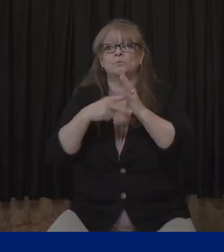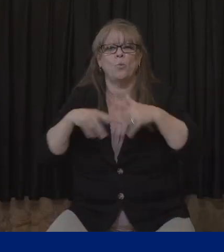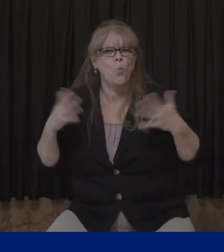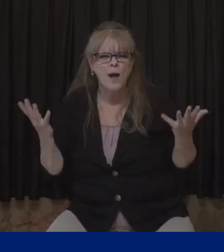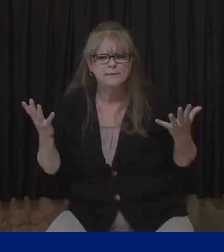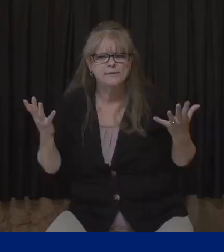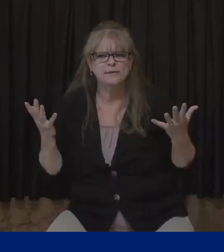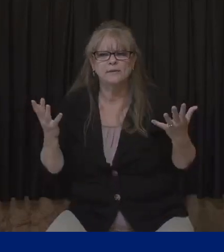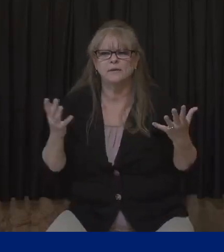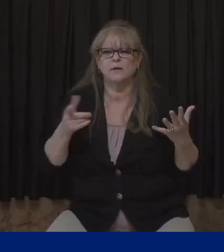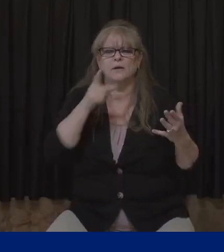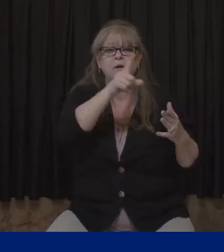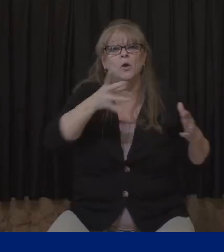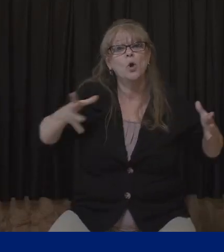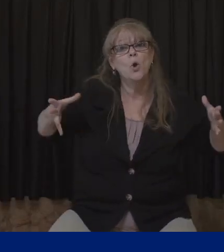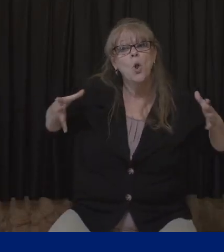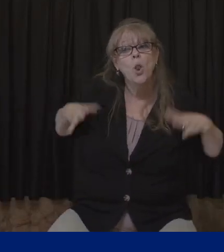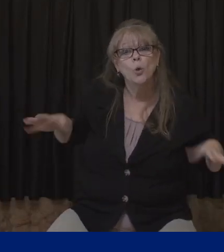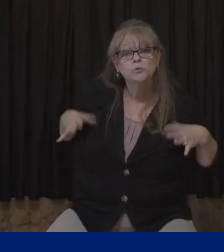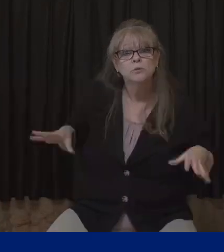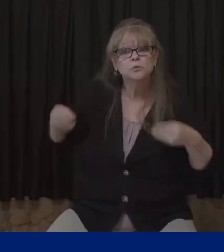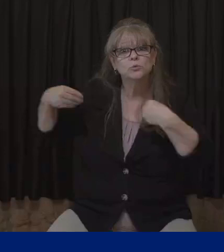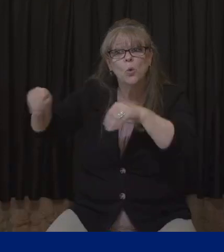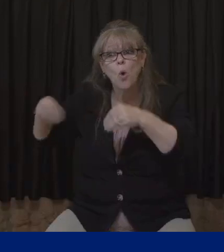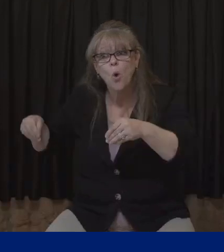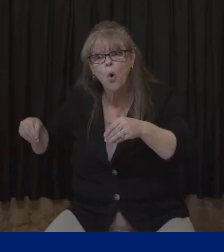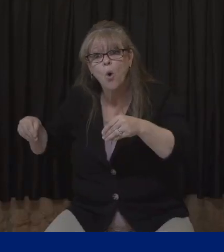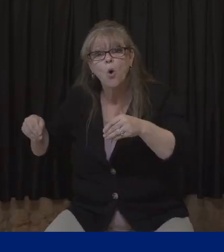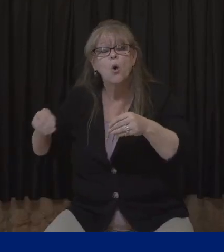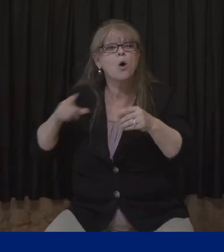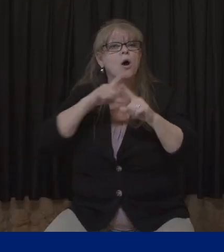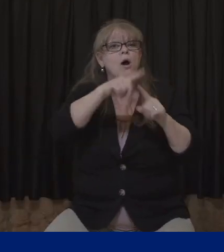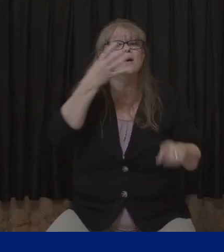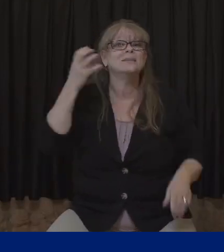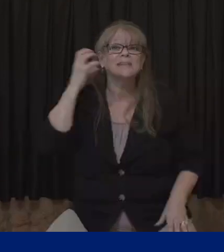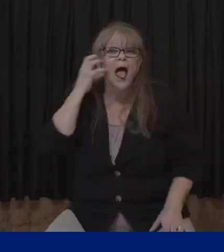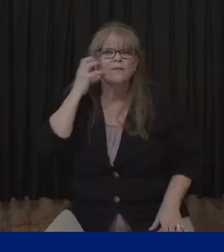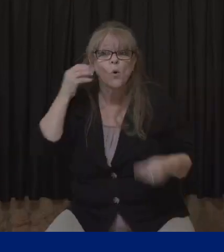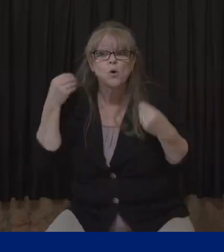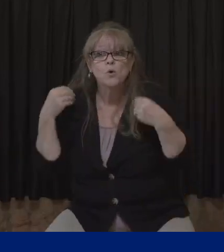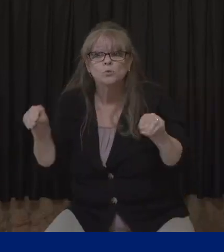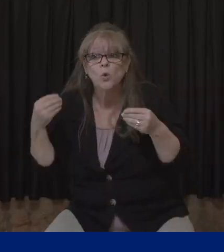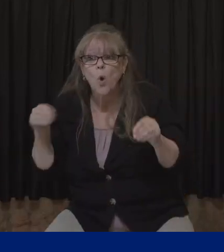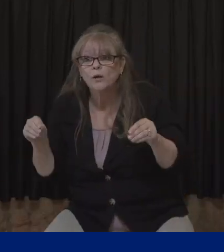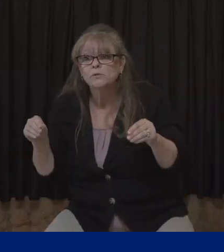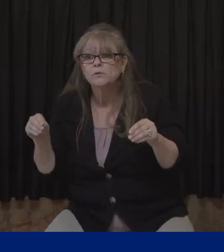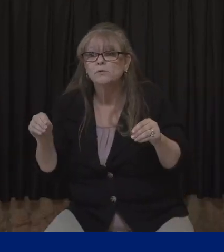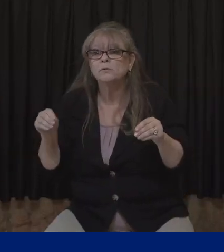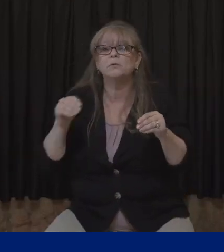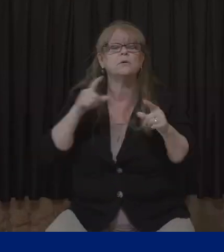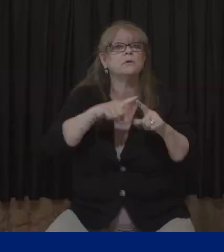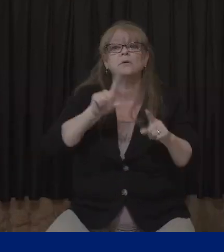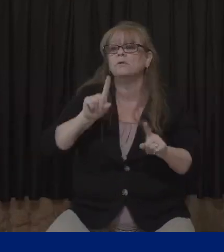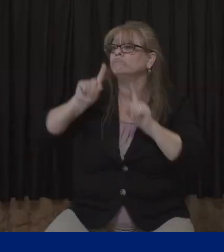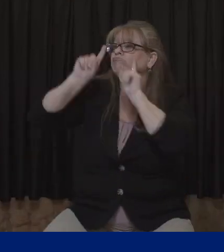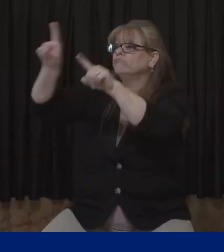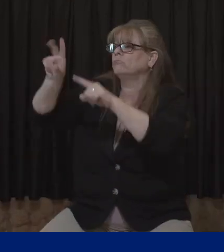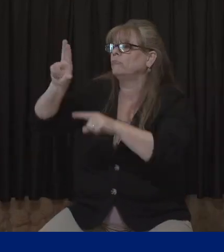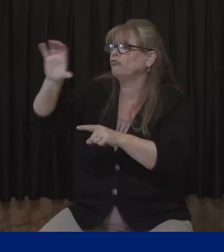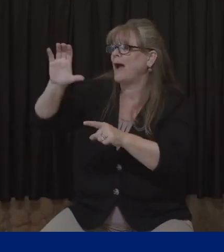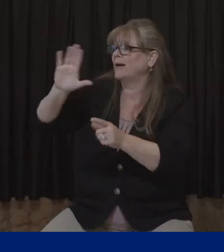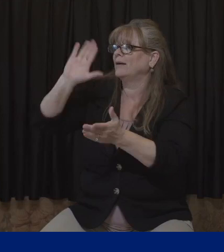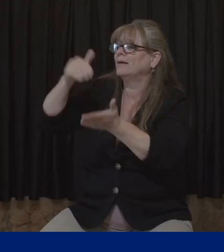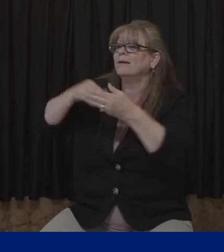thrift stores, fishing tackle, sporting goods, boutiques, all those things that we think about that provide a livelihood for so